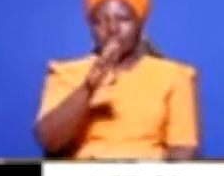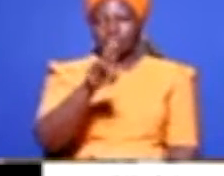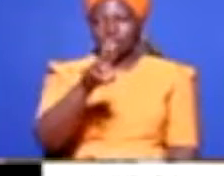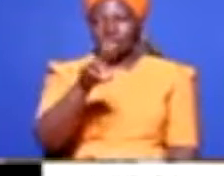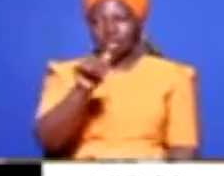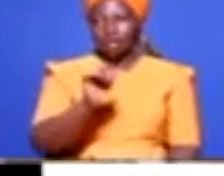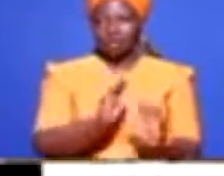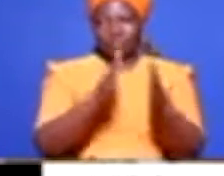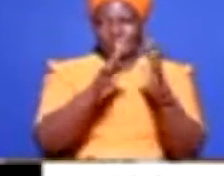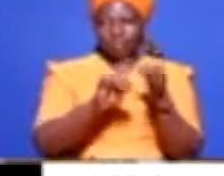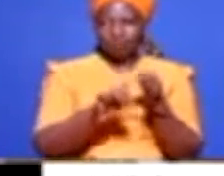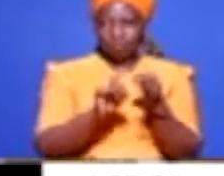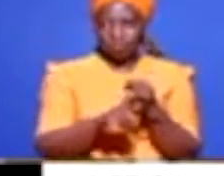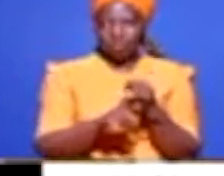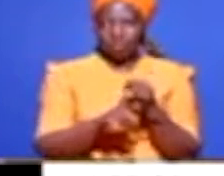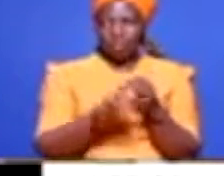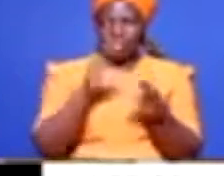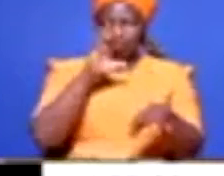mean score